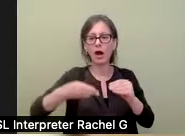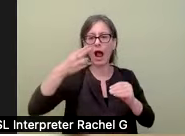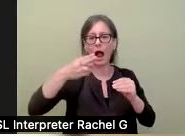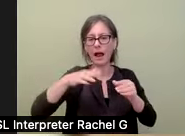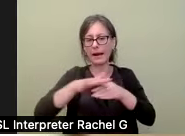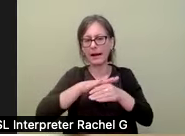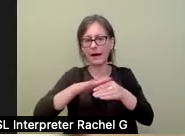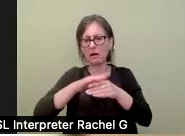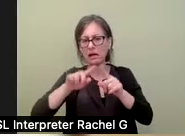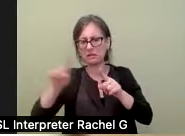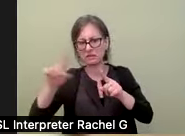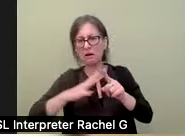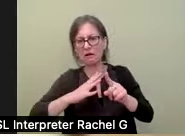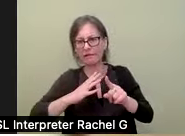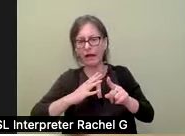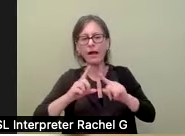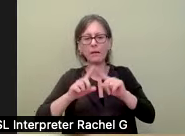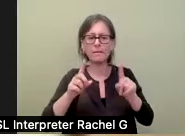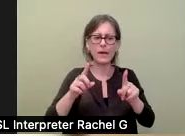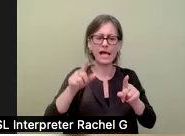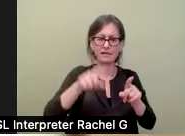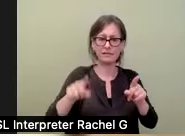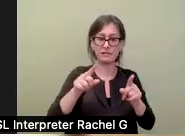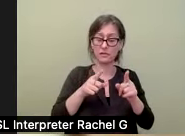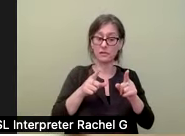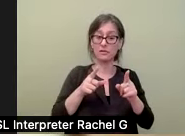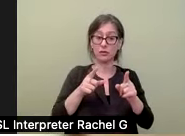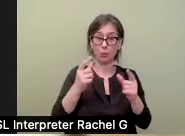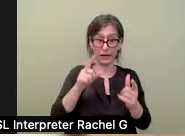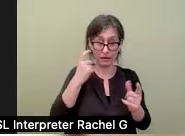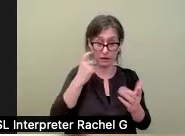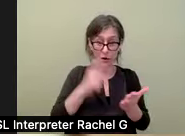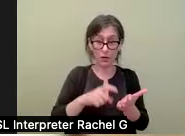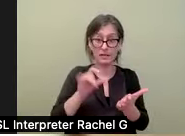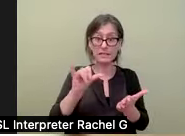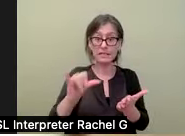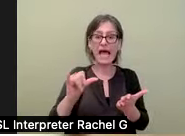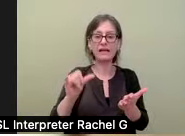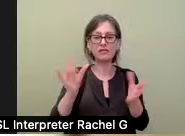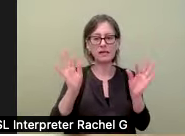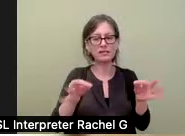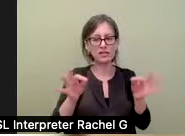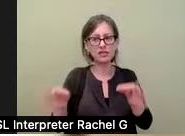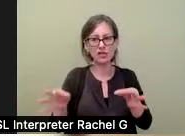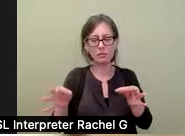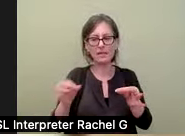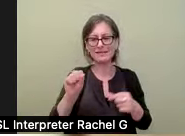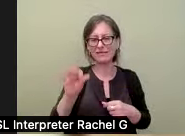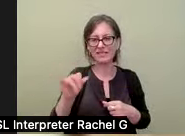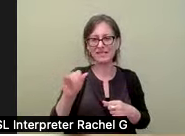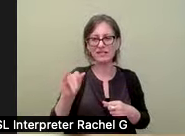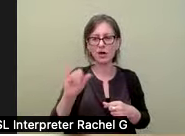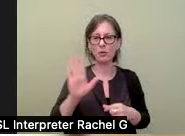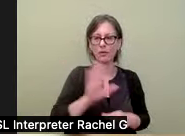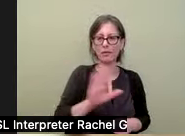and the southwest side. So based on these findings, we began the process of determining San Francisco's